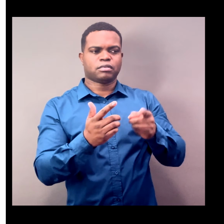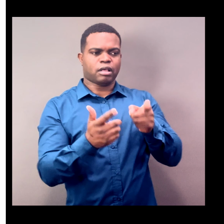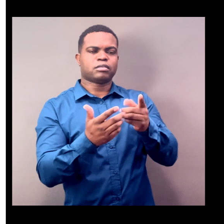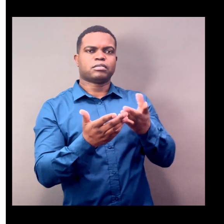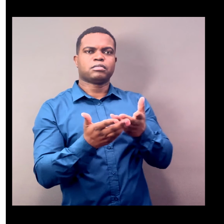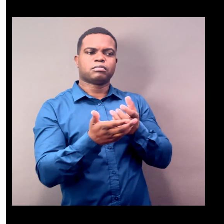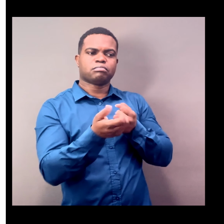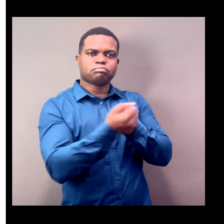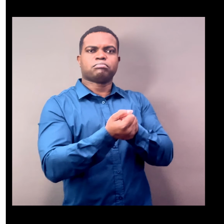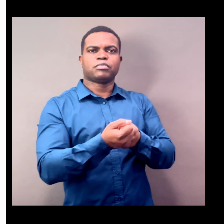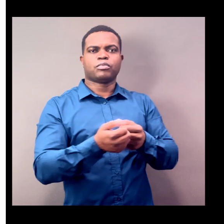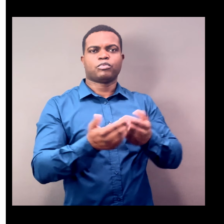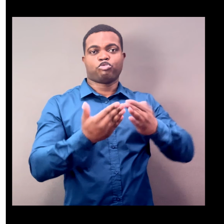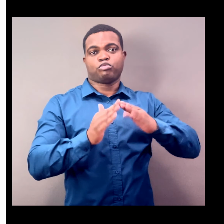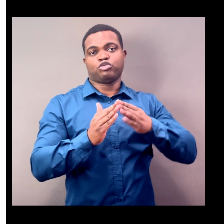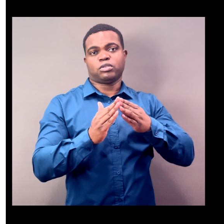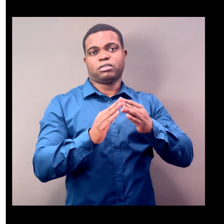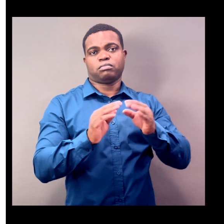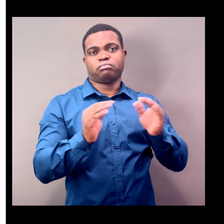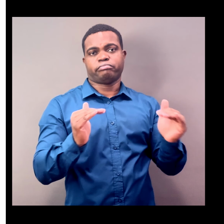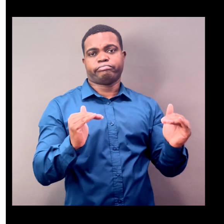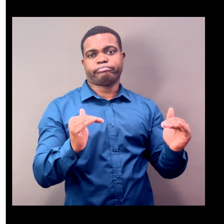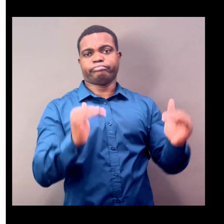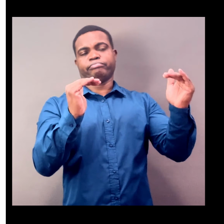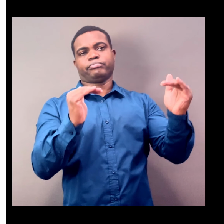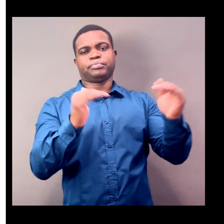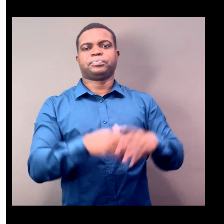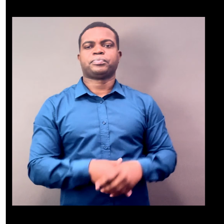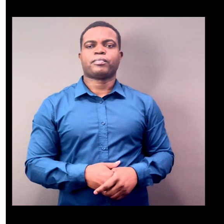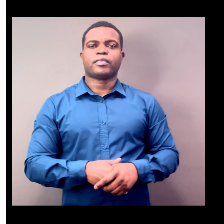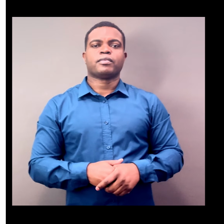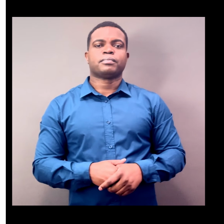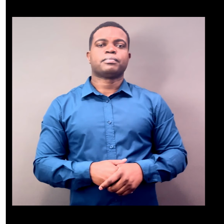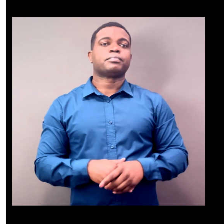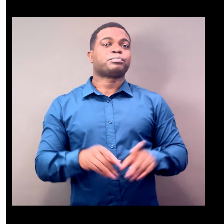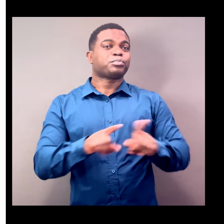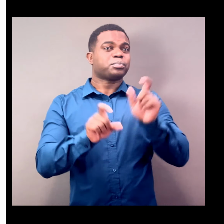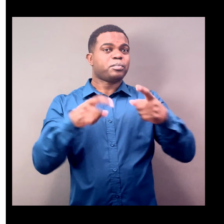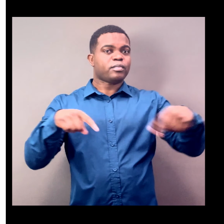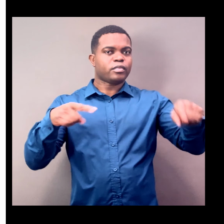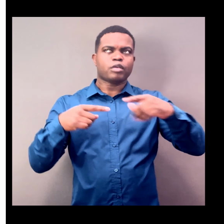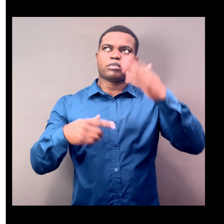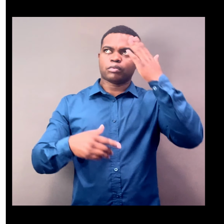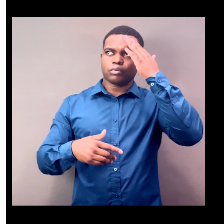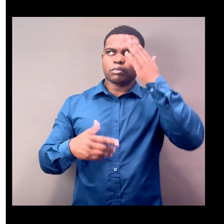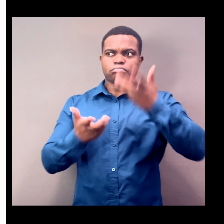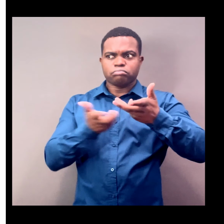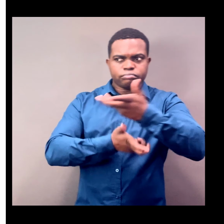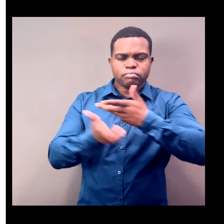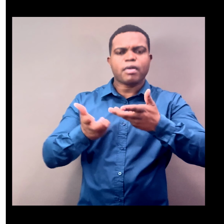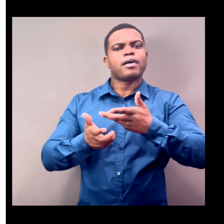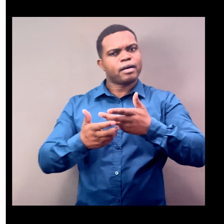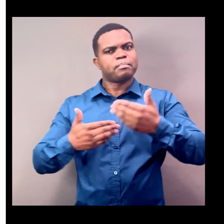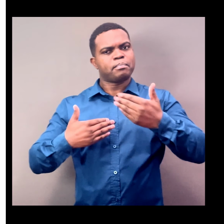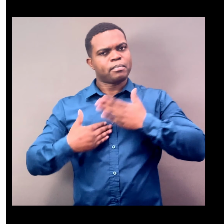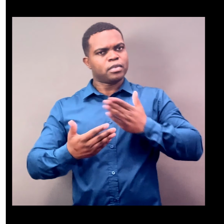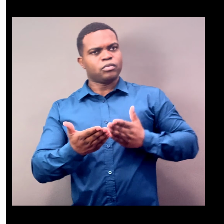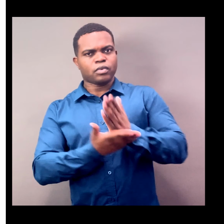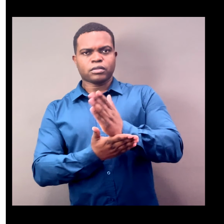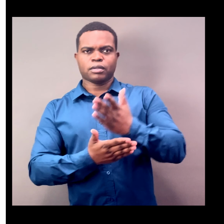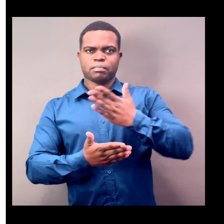of community engagement. Community engagement encourages citizens to advocate for their rights and